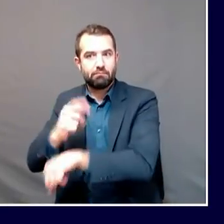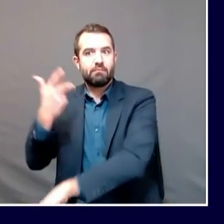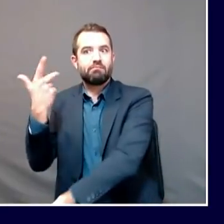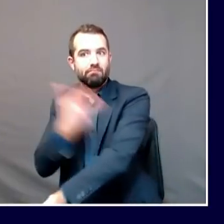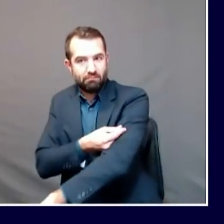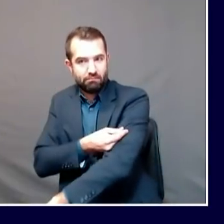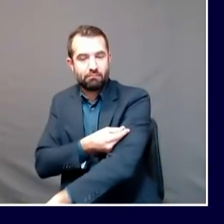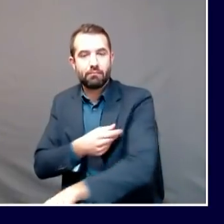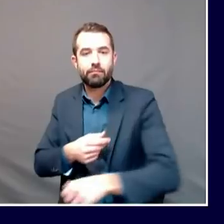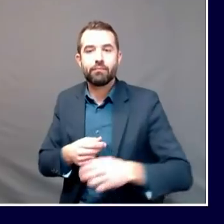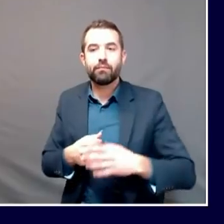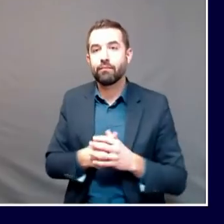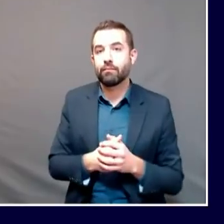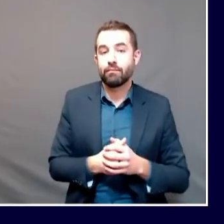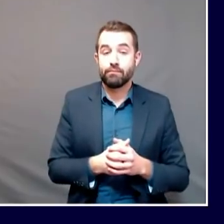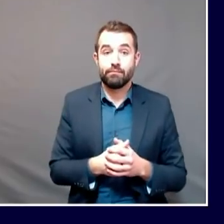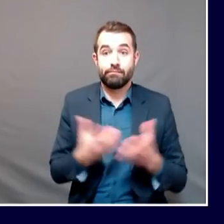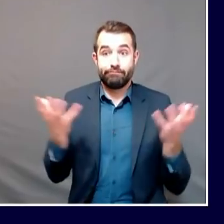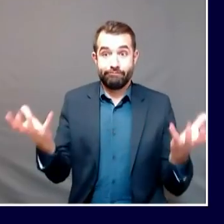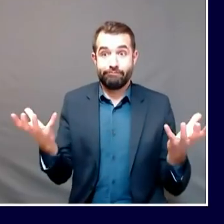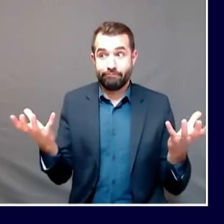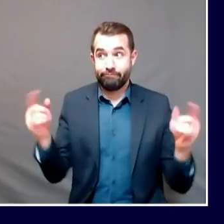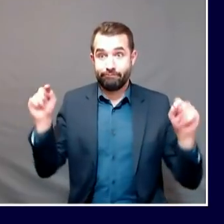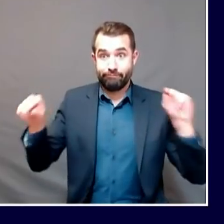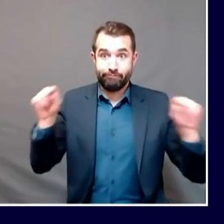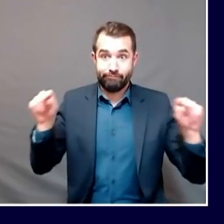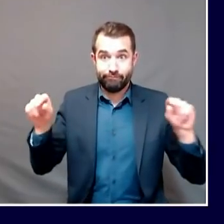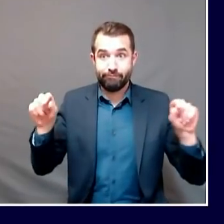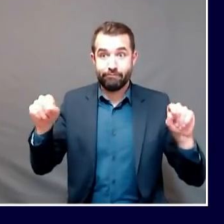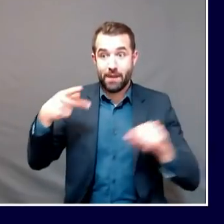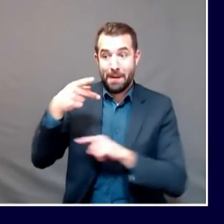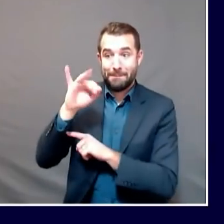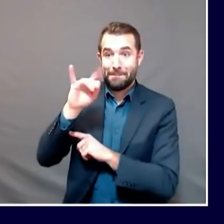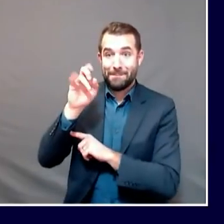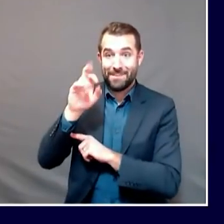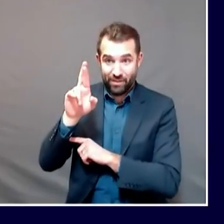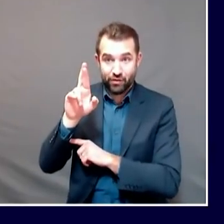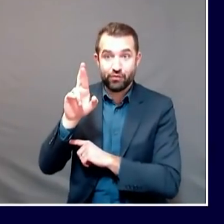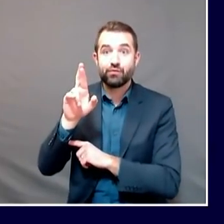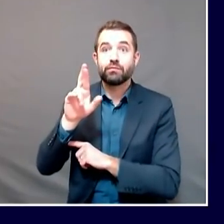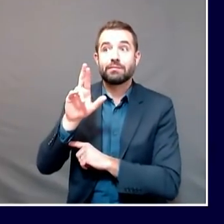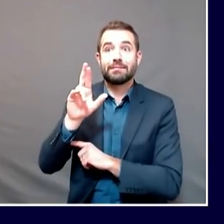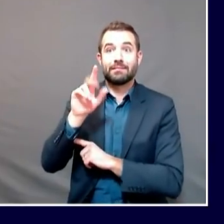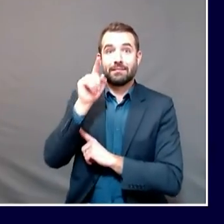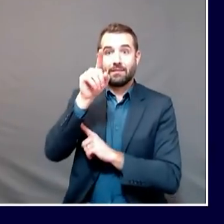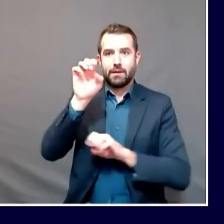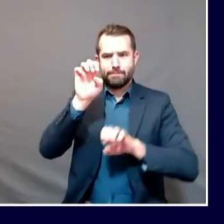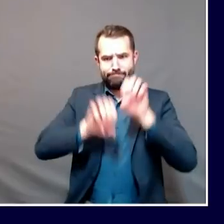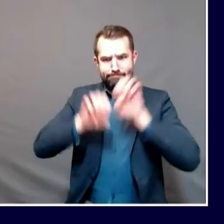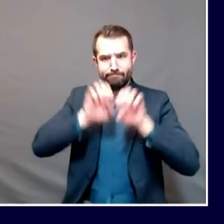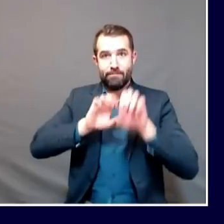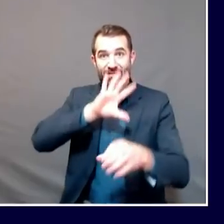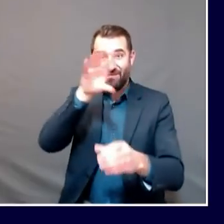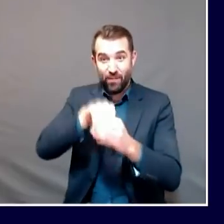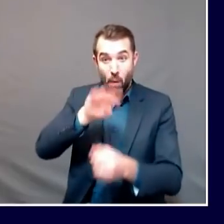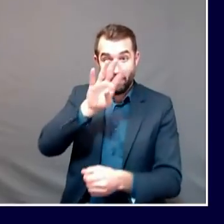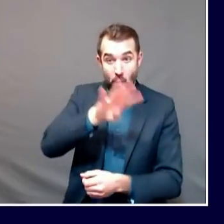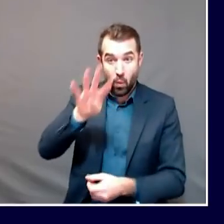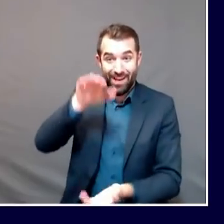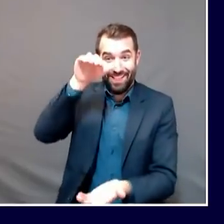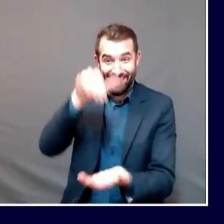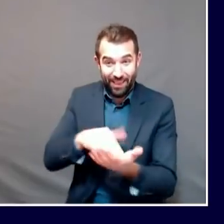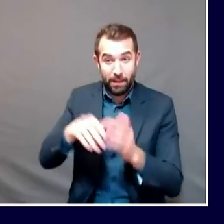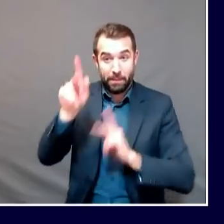no serious safety concerns that had been reported. But let me speak more personally and honestly about this